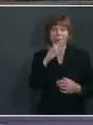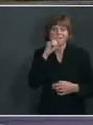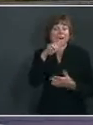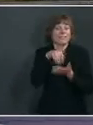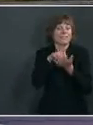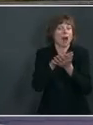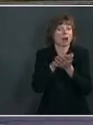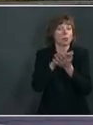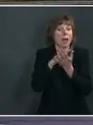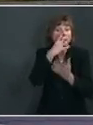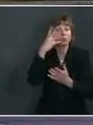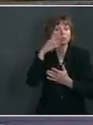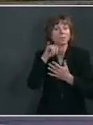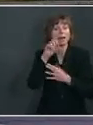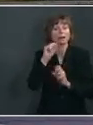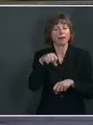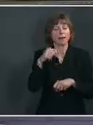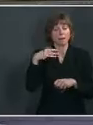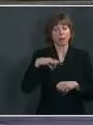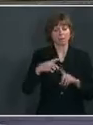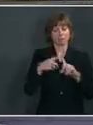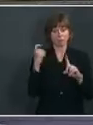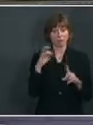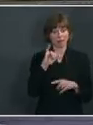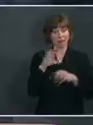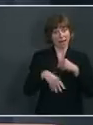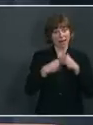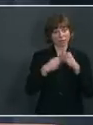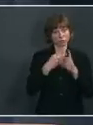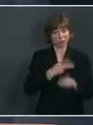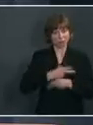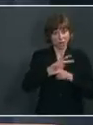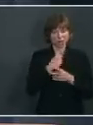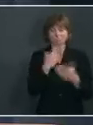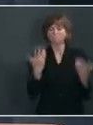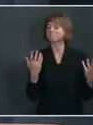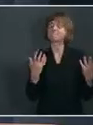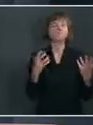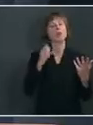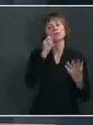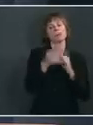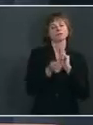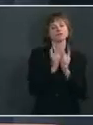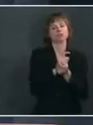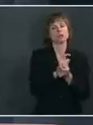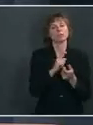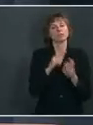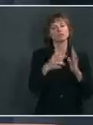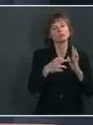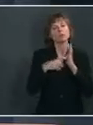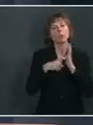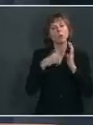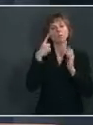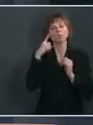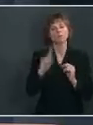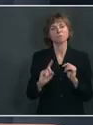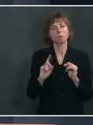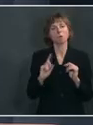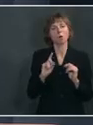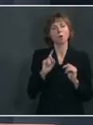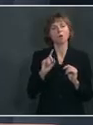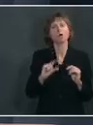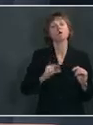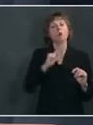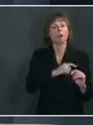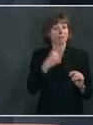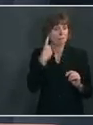able to benefit from the extra care? It doesn't change the requirements for a qualifying